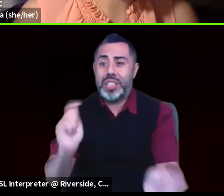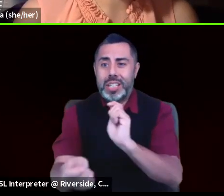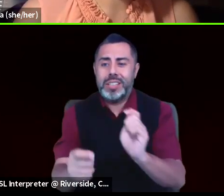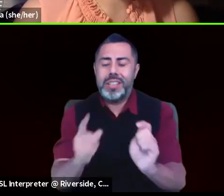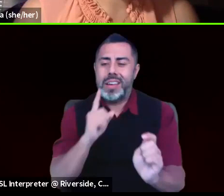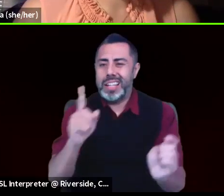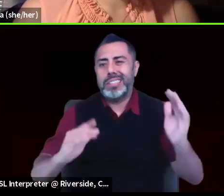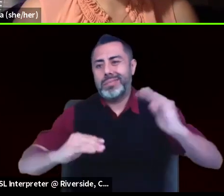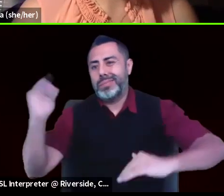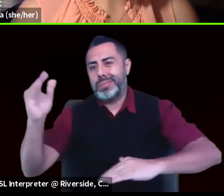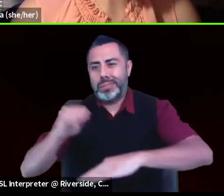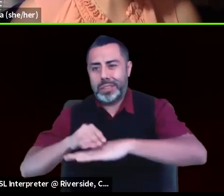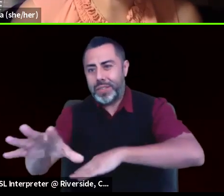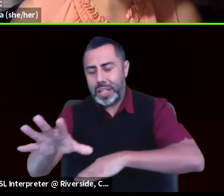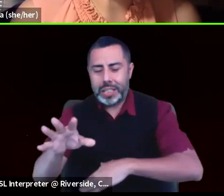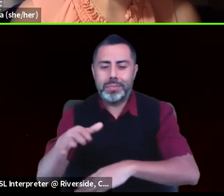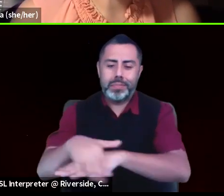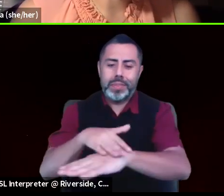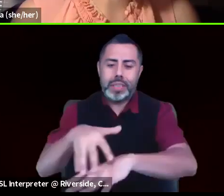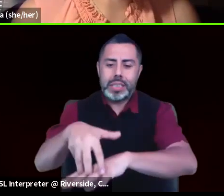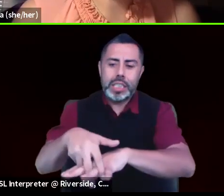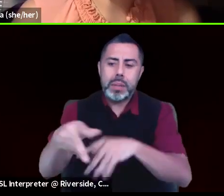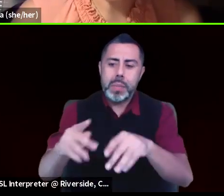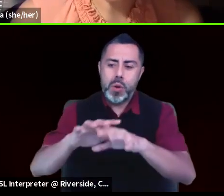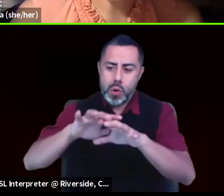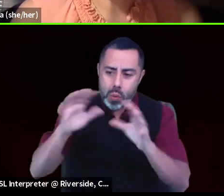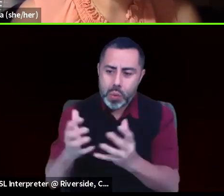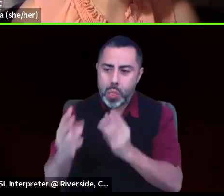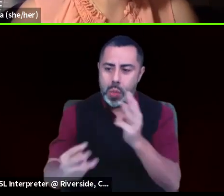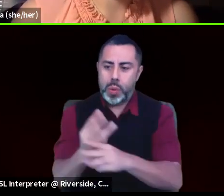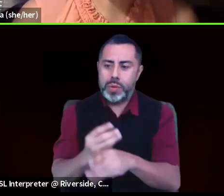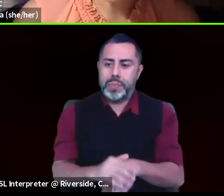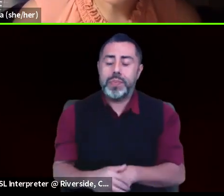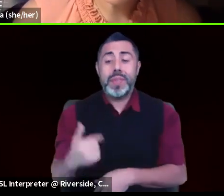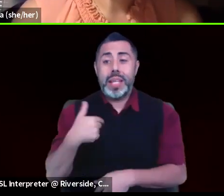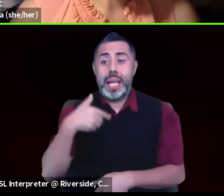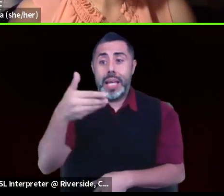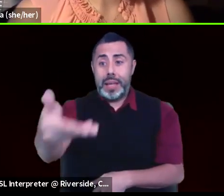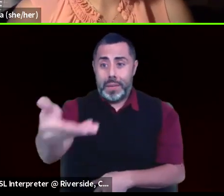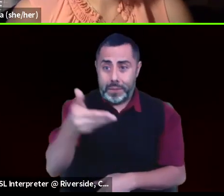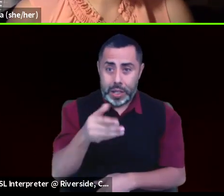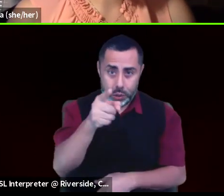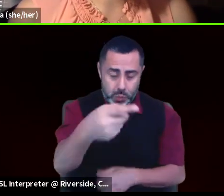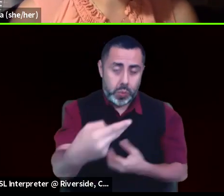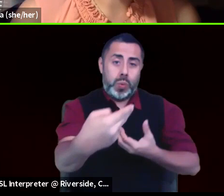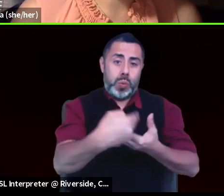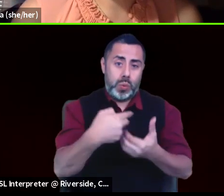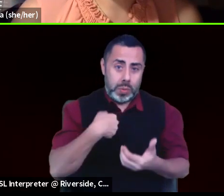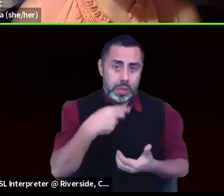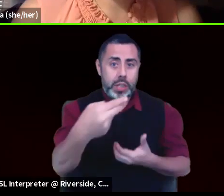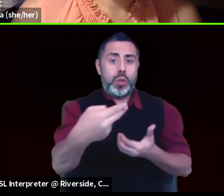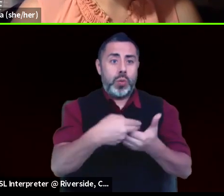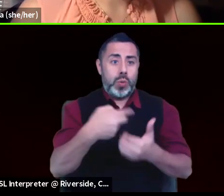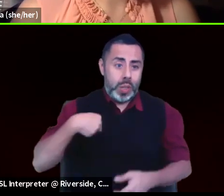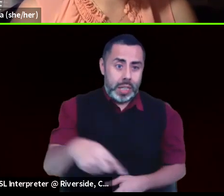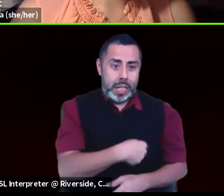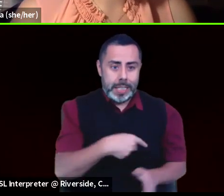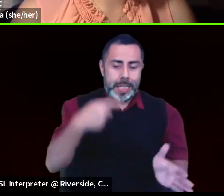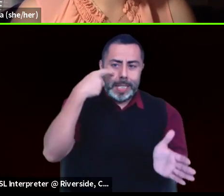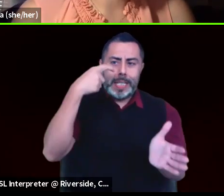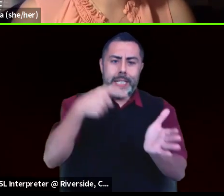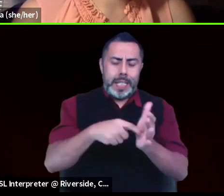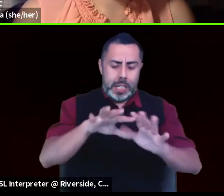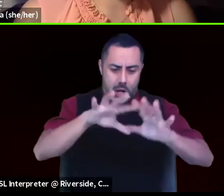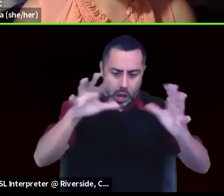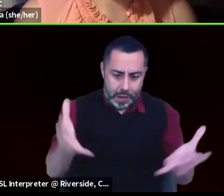worldwide. I invite you to join me and join us in acknowledging all of this, as well as